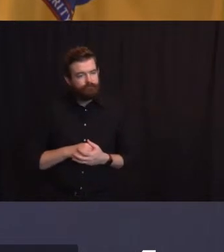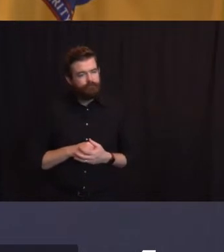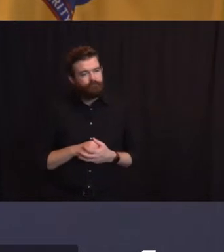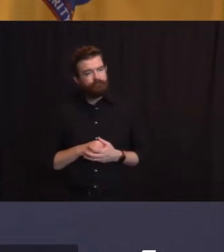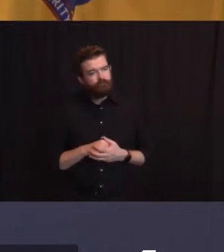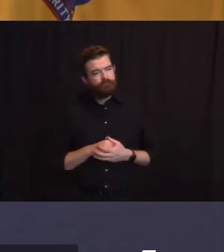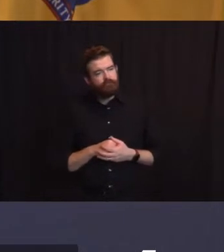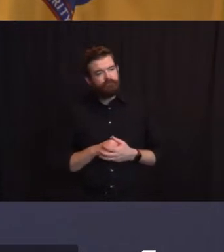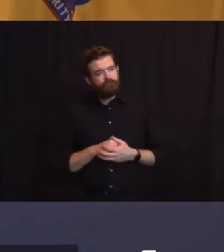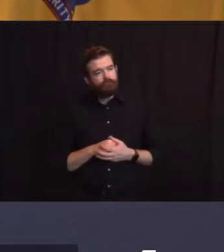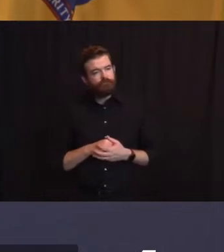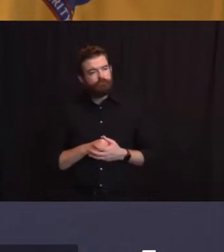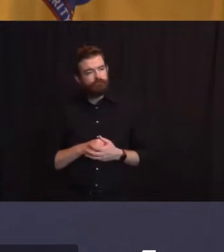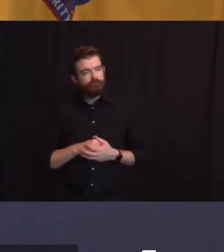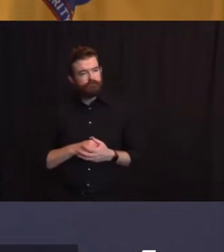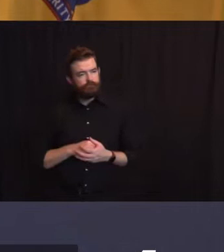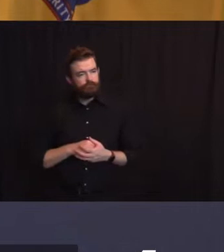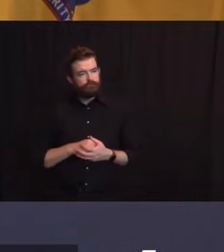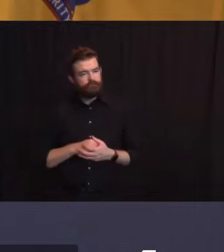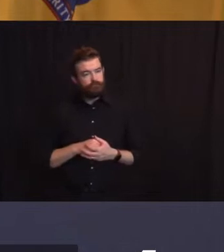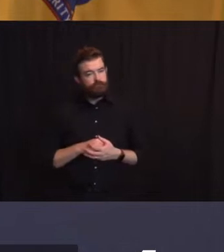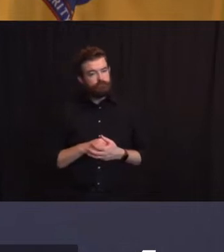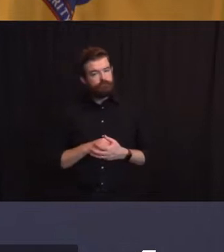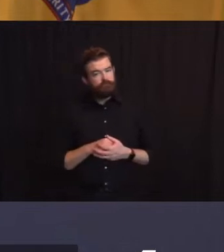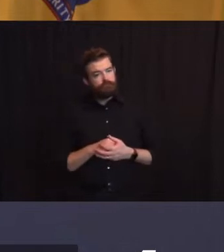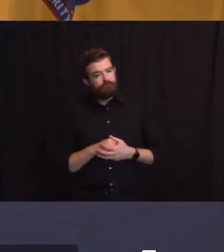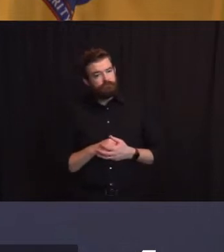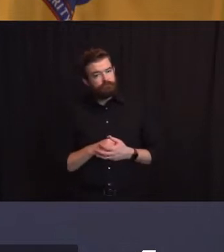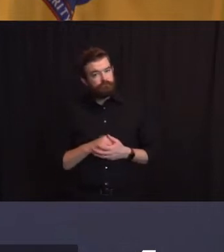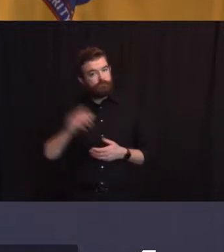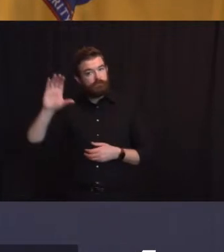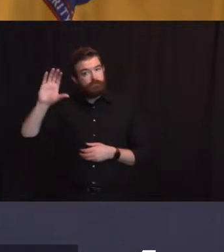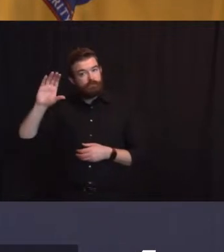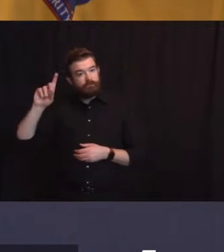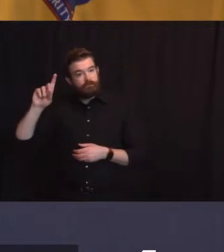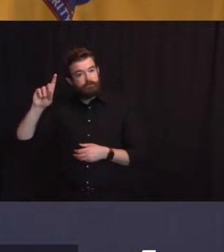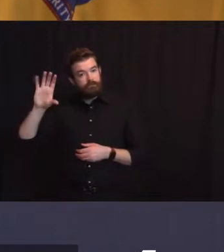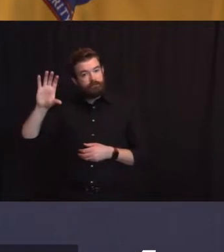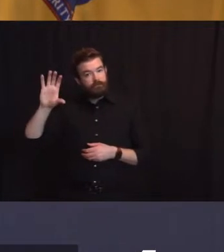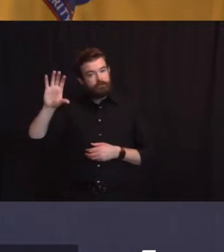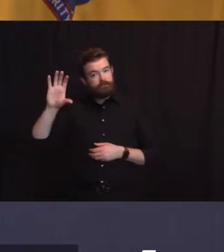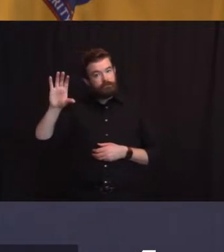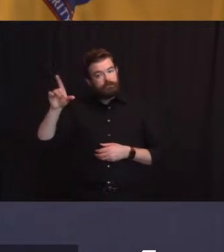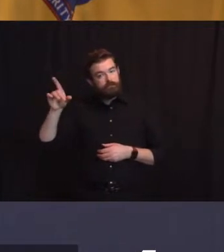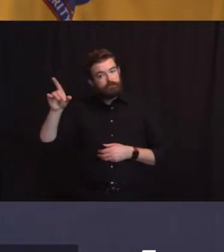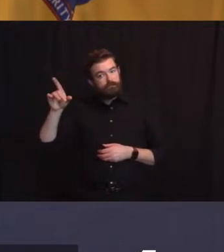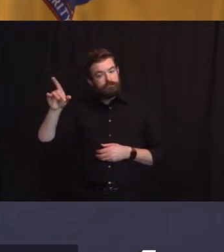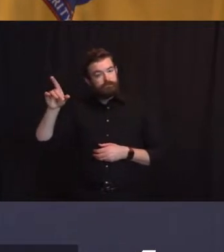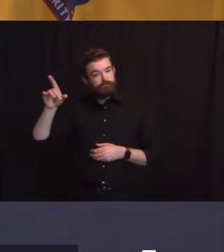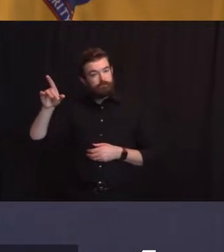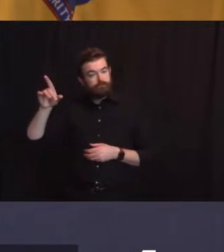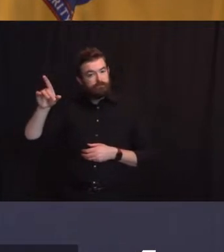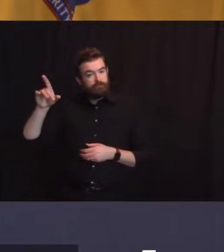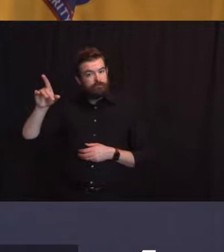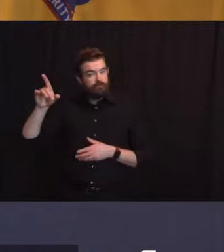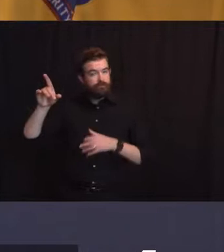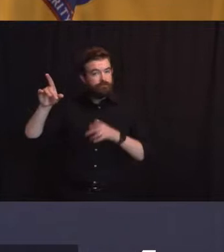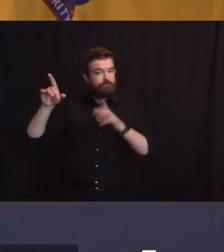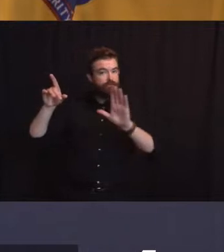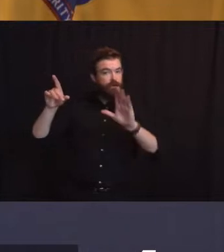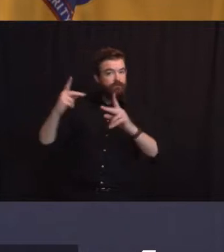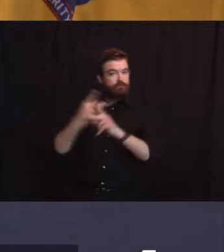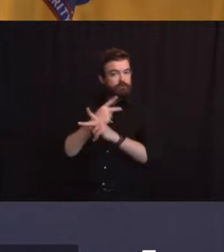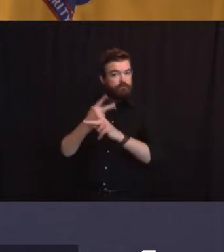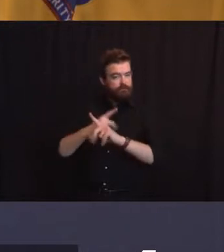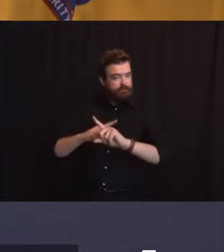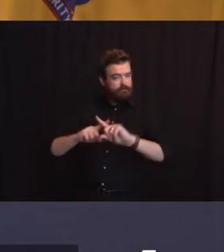to see to decide it's safe for vaccinated people to stop wearing masks indoors in public places? Isn't there a risk of sending a